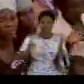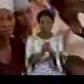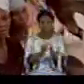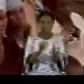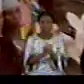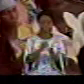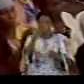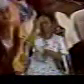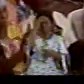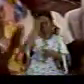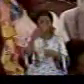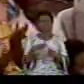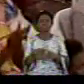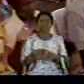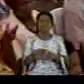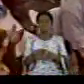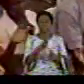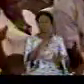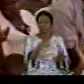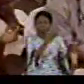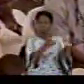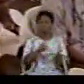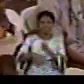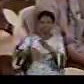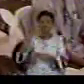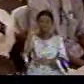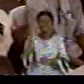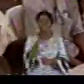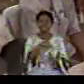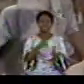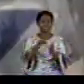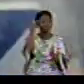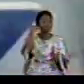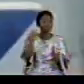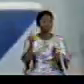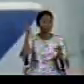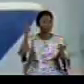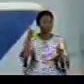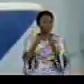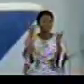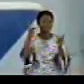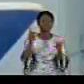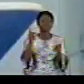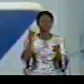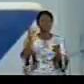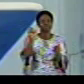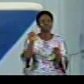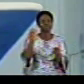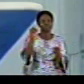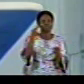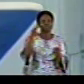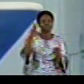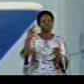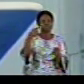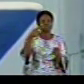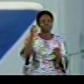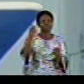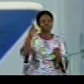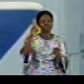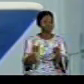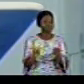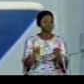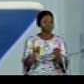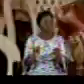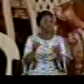out. And it was a perfect surgery. Tonight, God will perform a